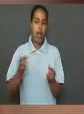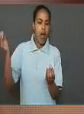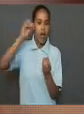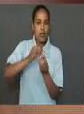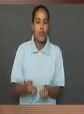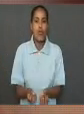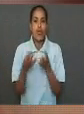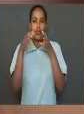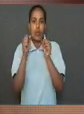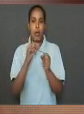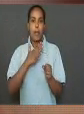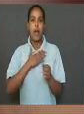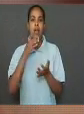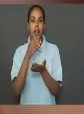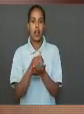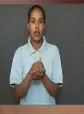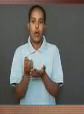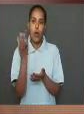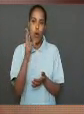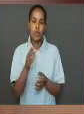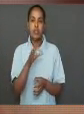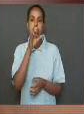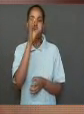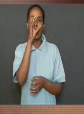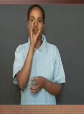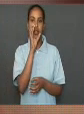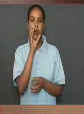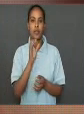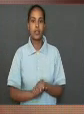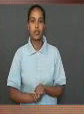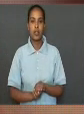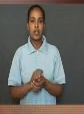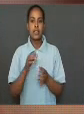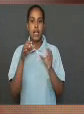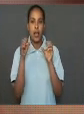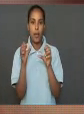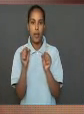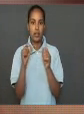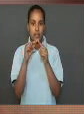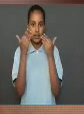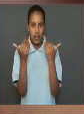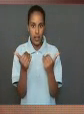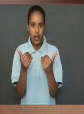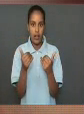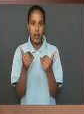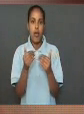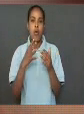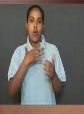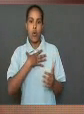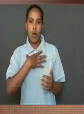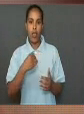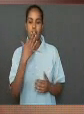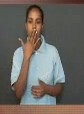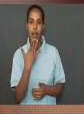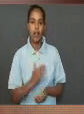more milk to my glass or drink some of it. The milk will still be